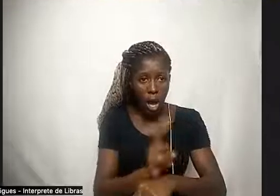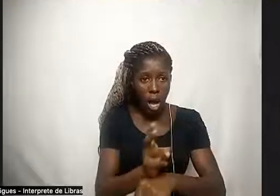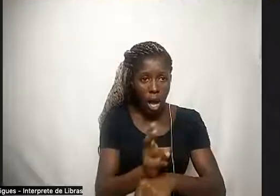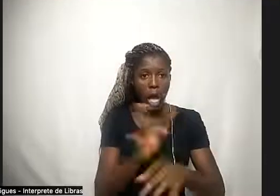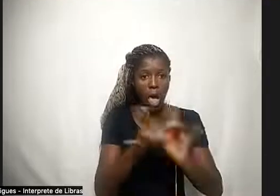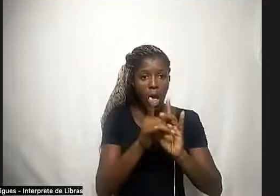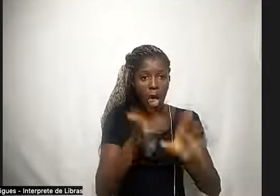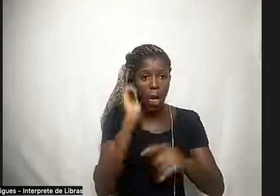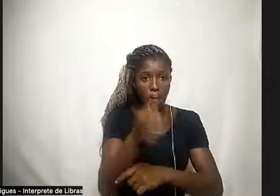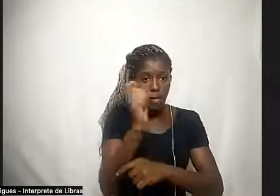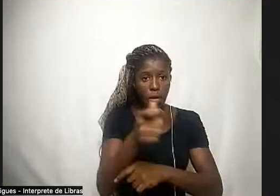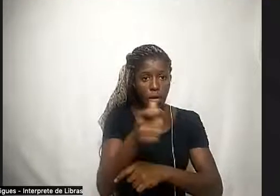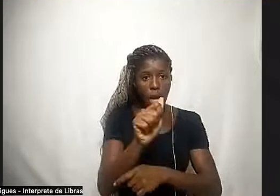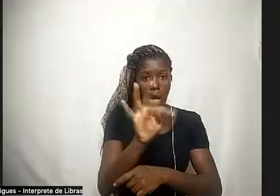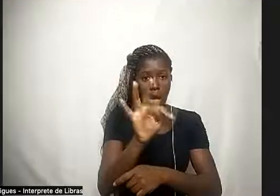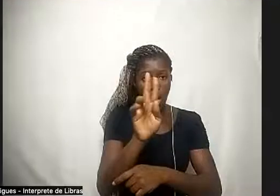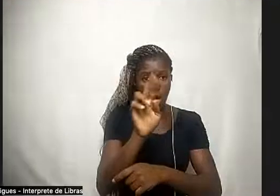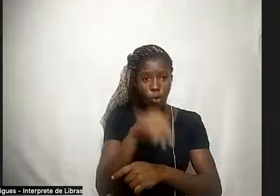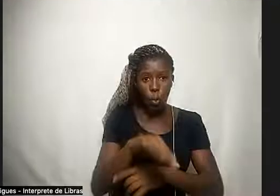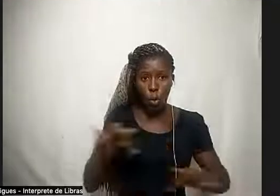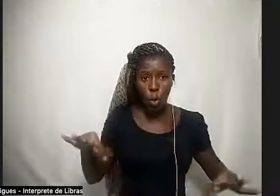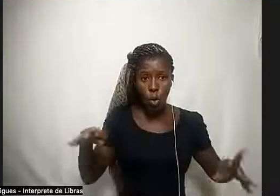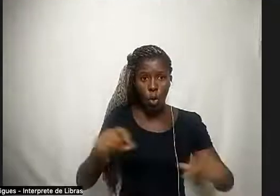So there's a change of scale.